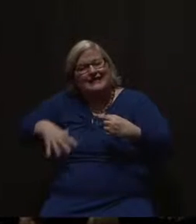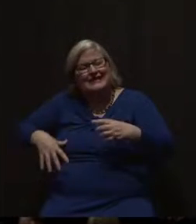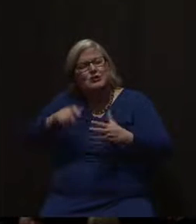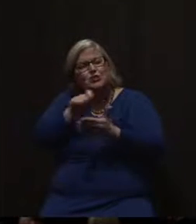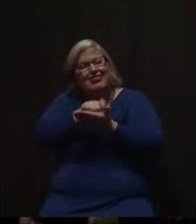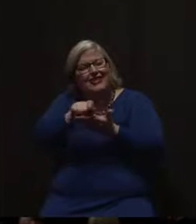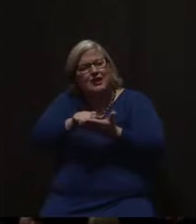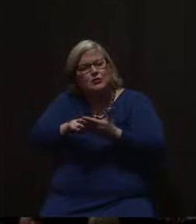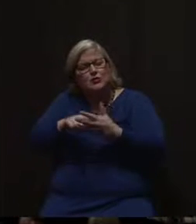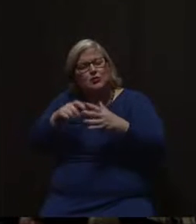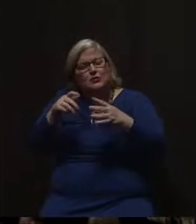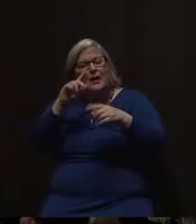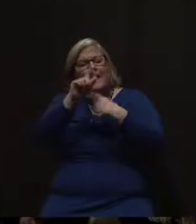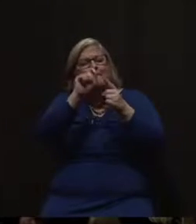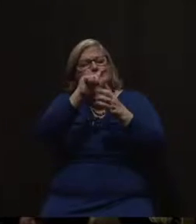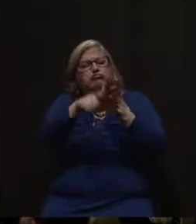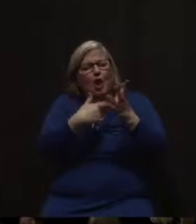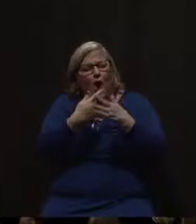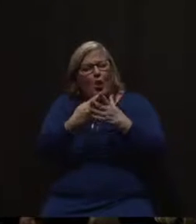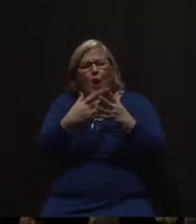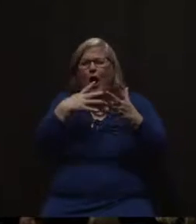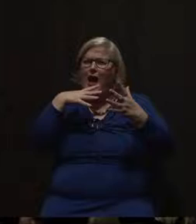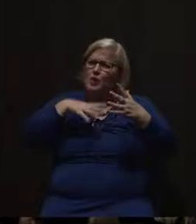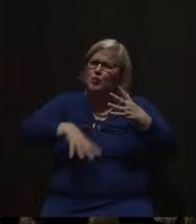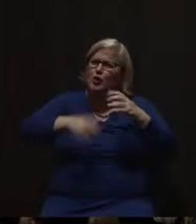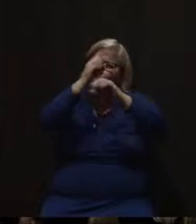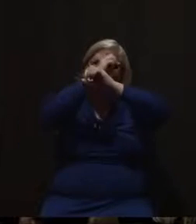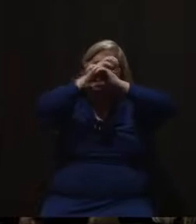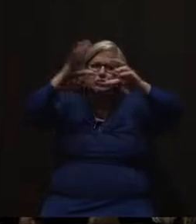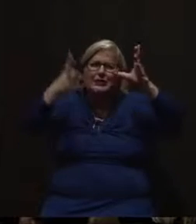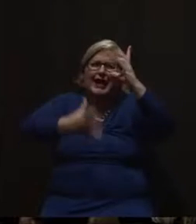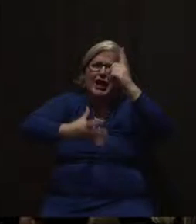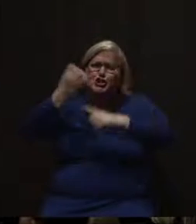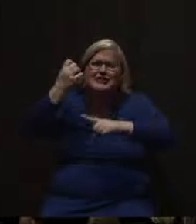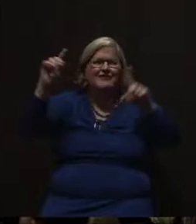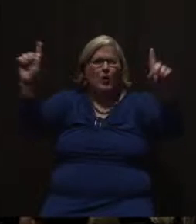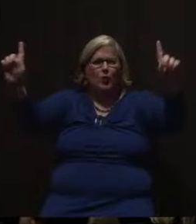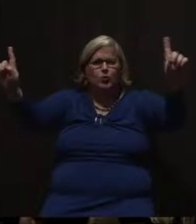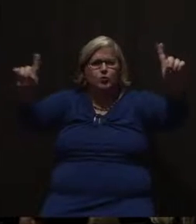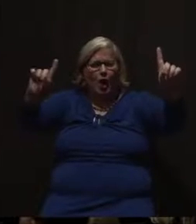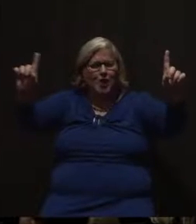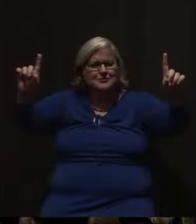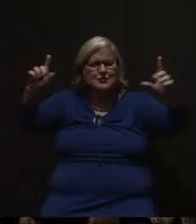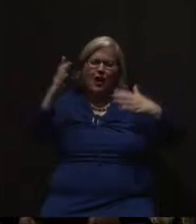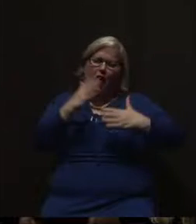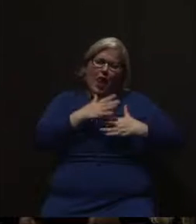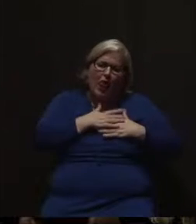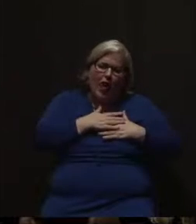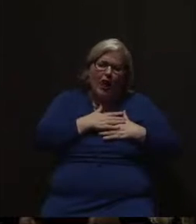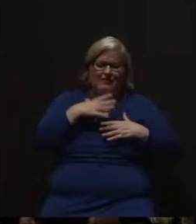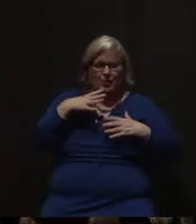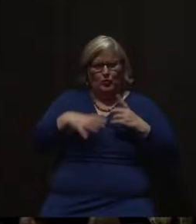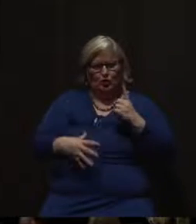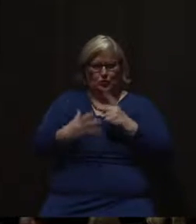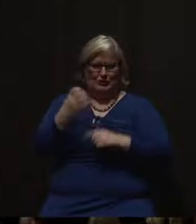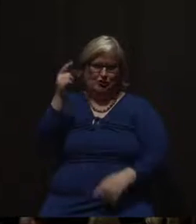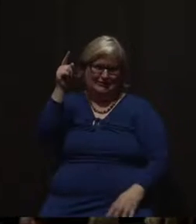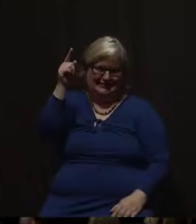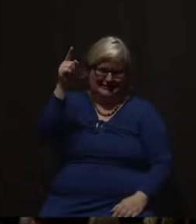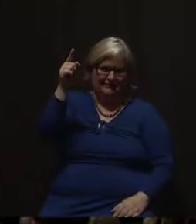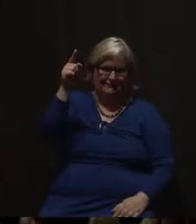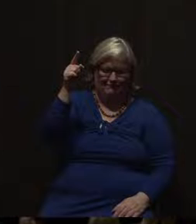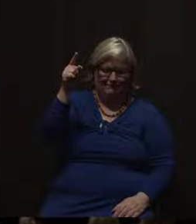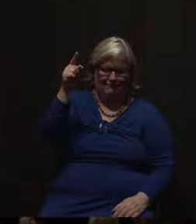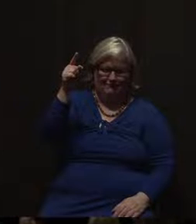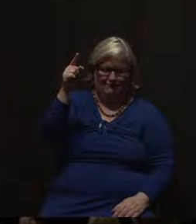for something. And I want to quote Kübra Gümüşay again, because I love her so very much. And she always, she did a